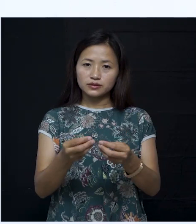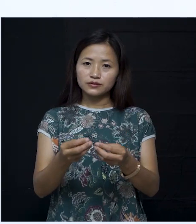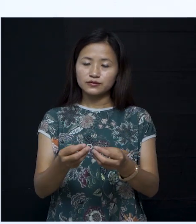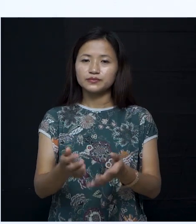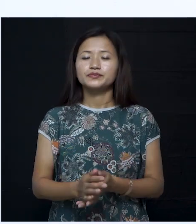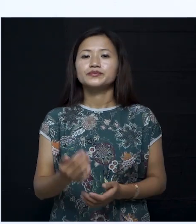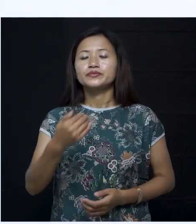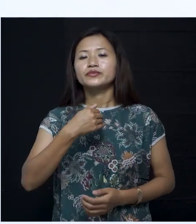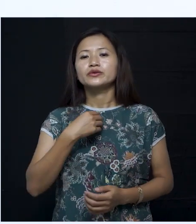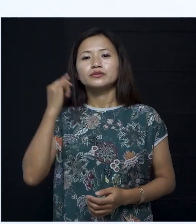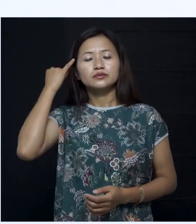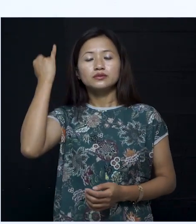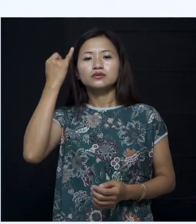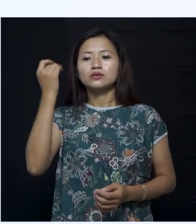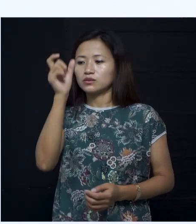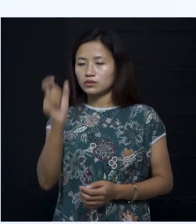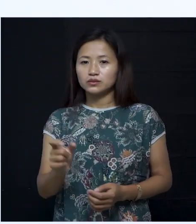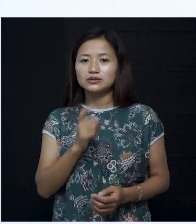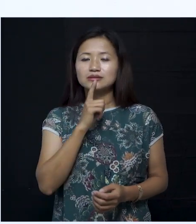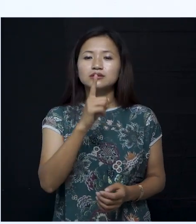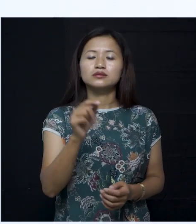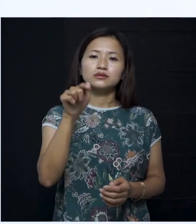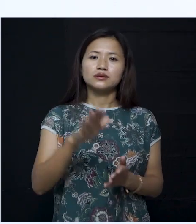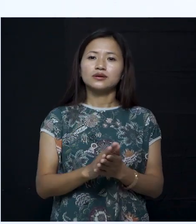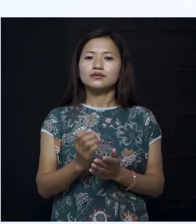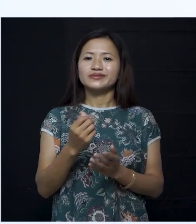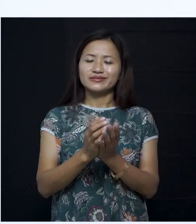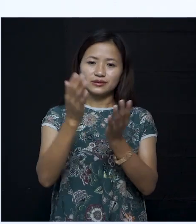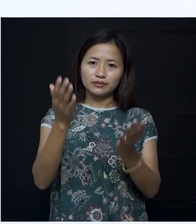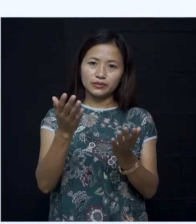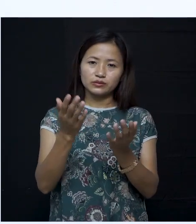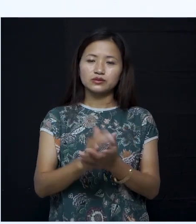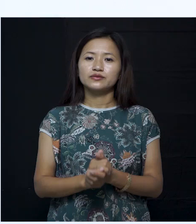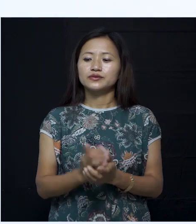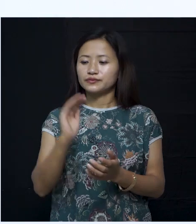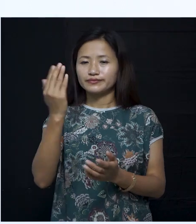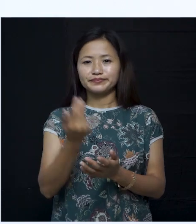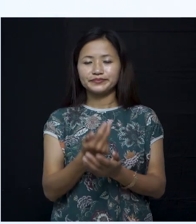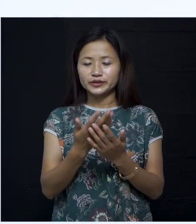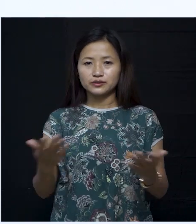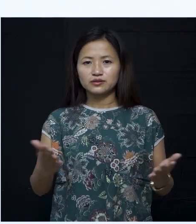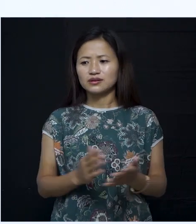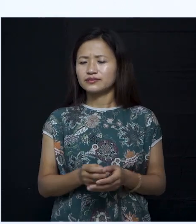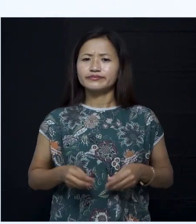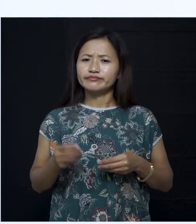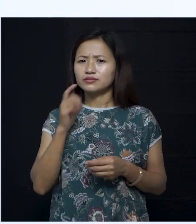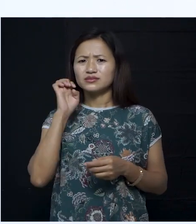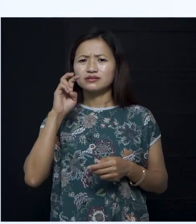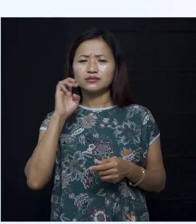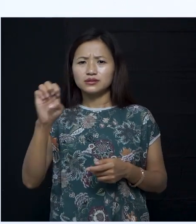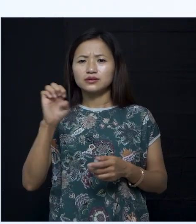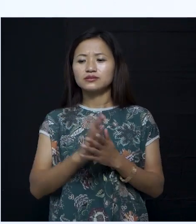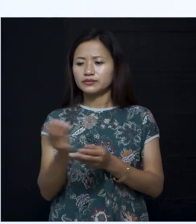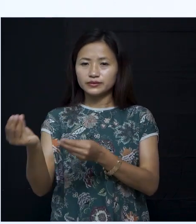example, you can imagine of words which tells you the amount of something, right? He gave me some sweets. So which